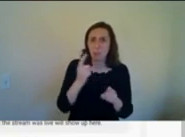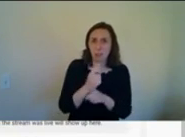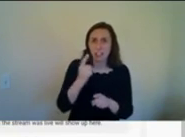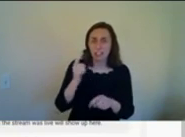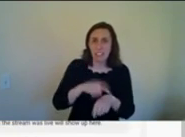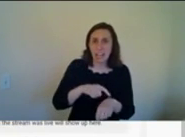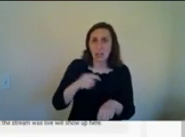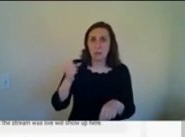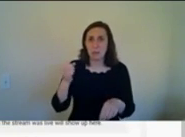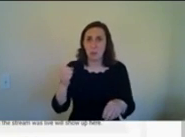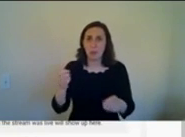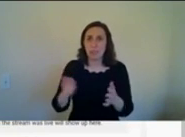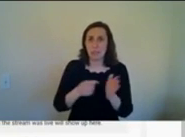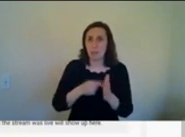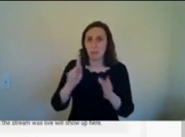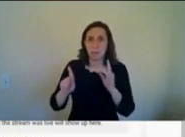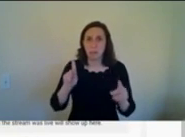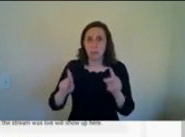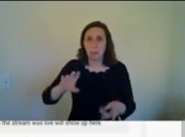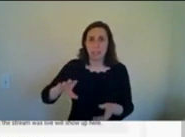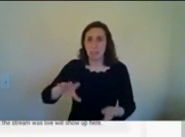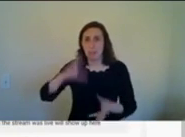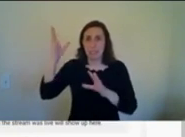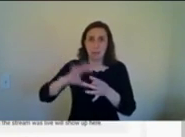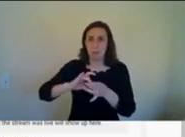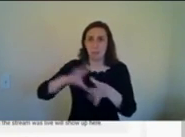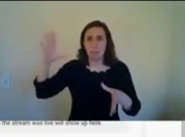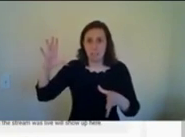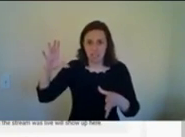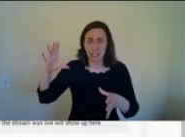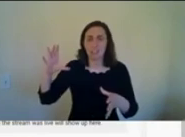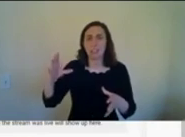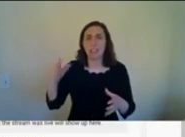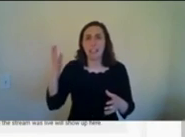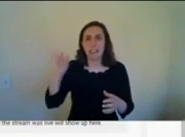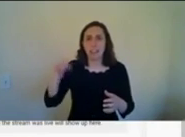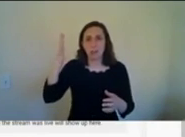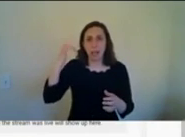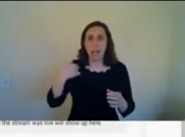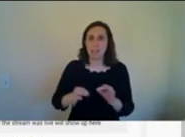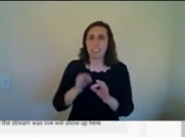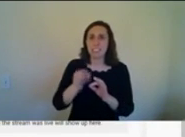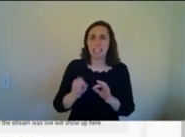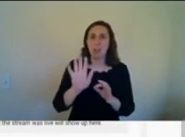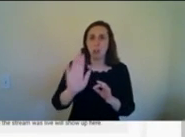Let me make sure I get all of these put in the right place, and I'll look at